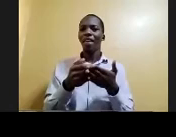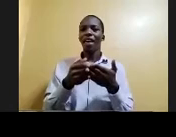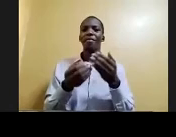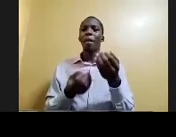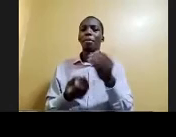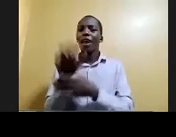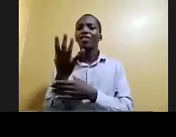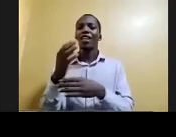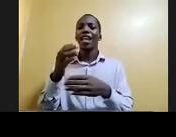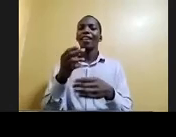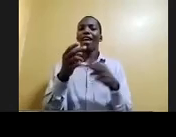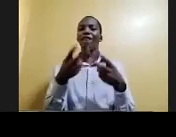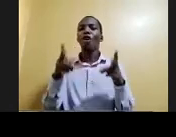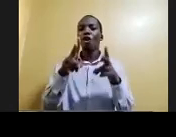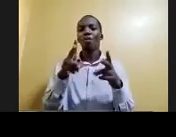say that